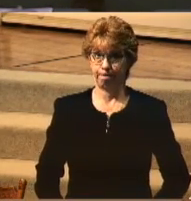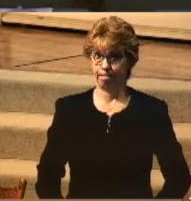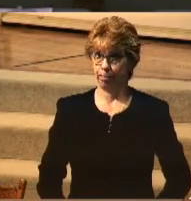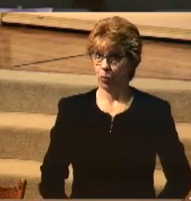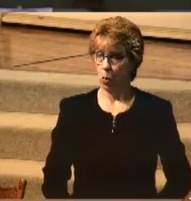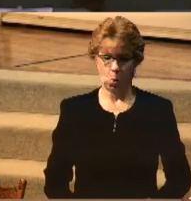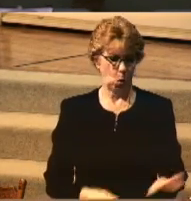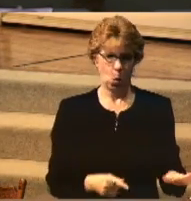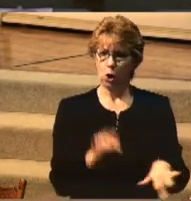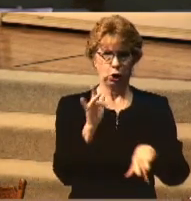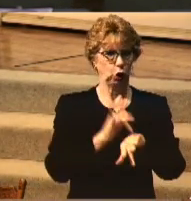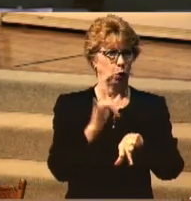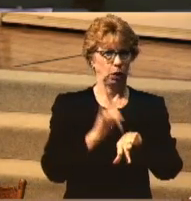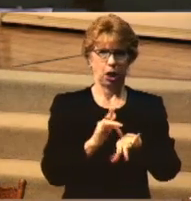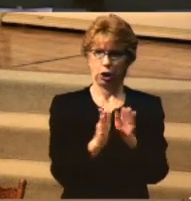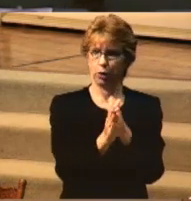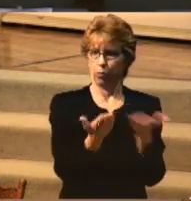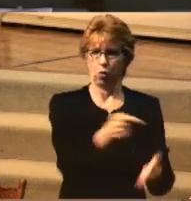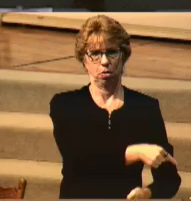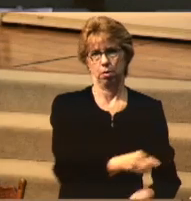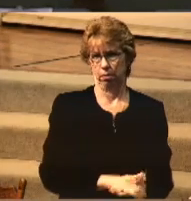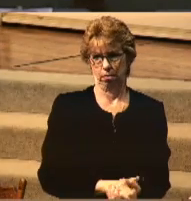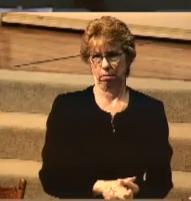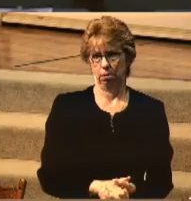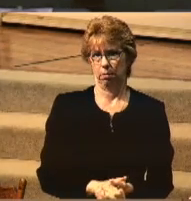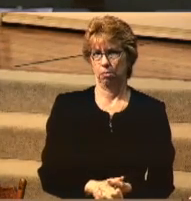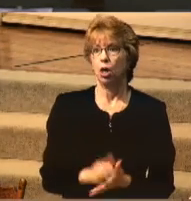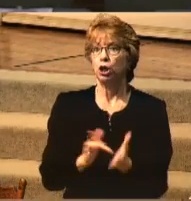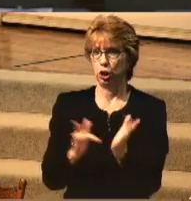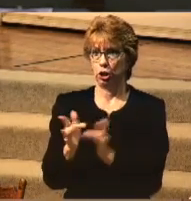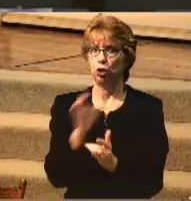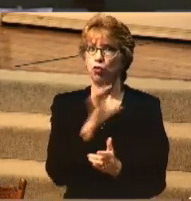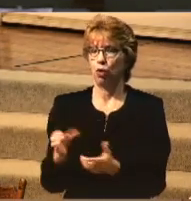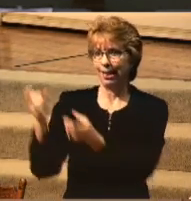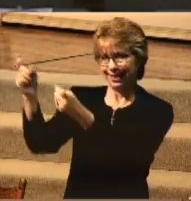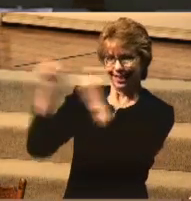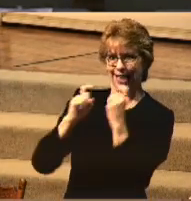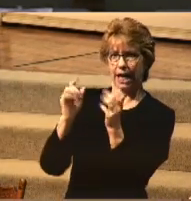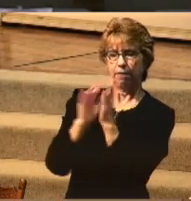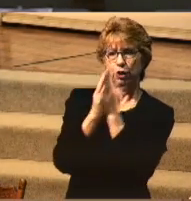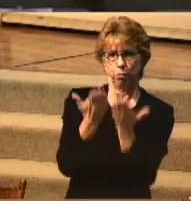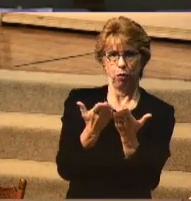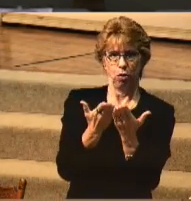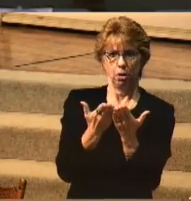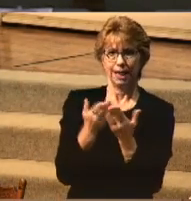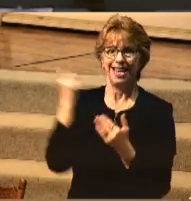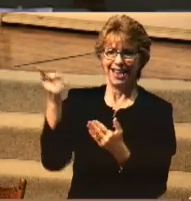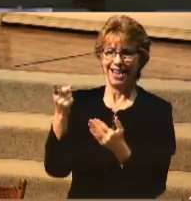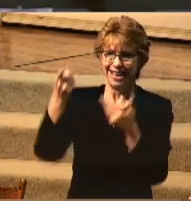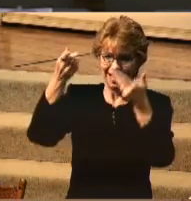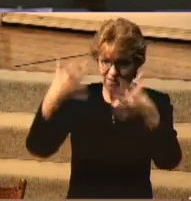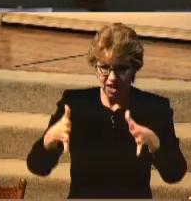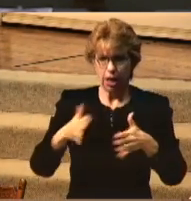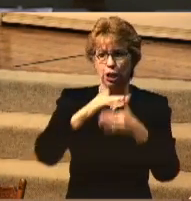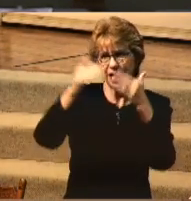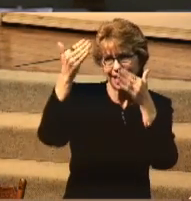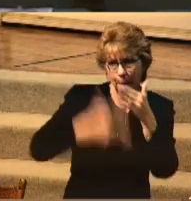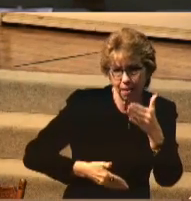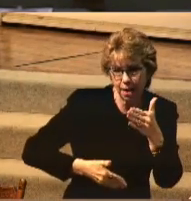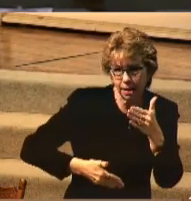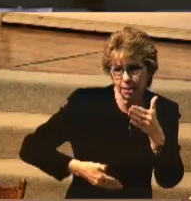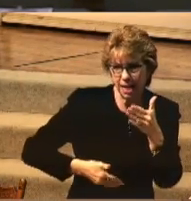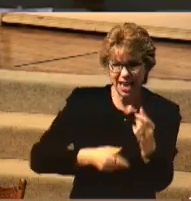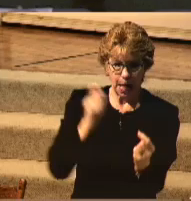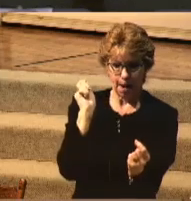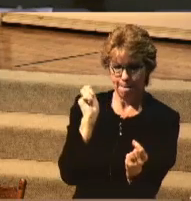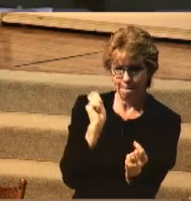The book that Jesus Christ has given to us is complete. He put the period at the end of the last sentence,